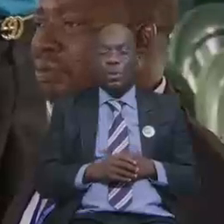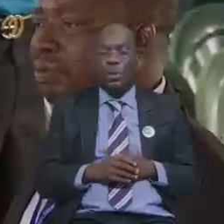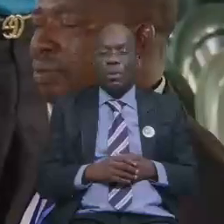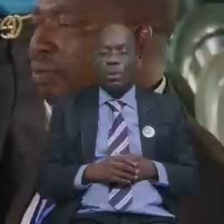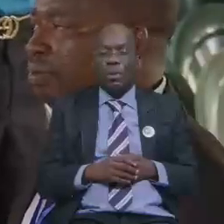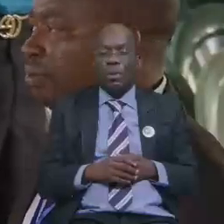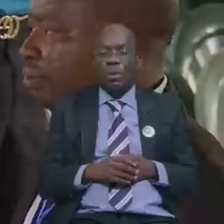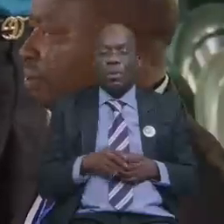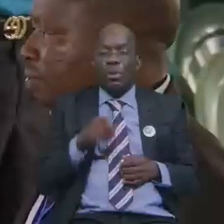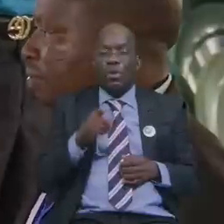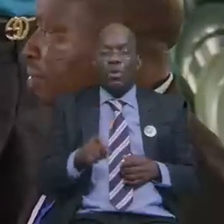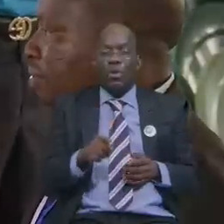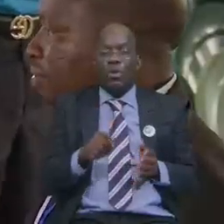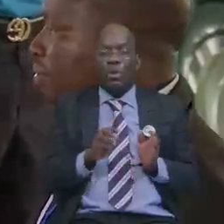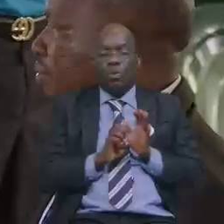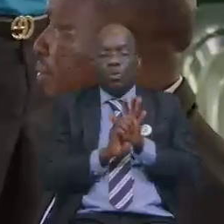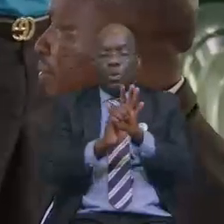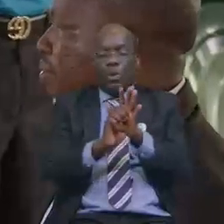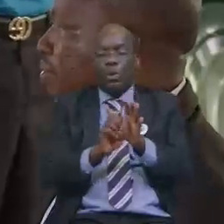You model